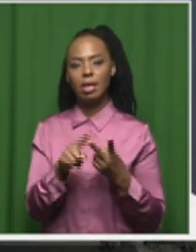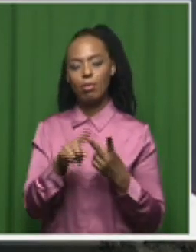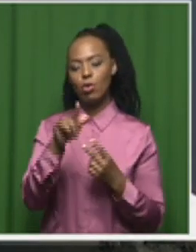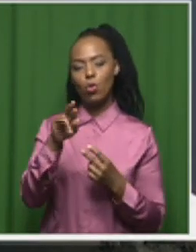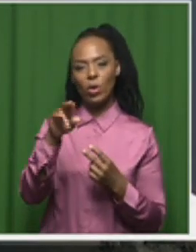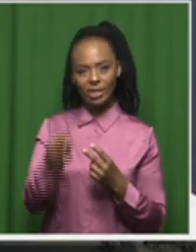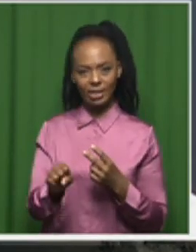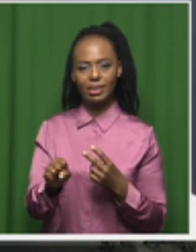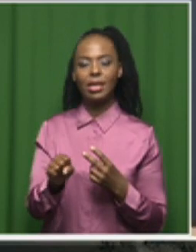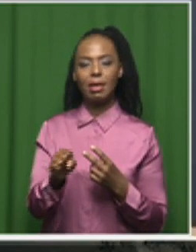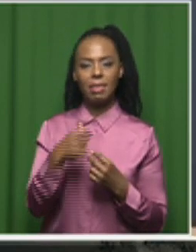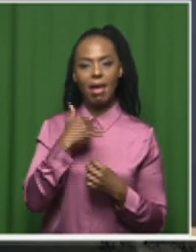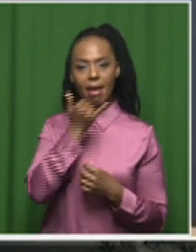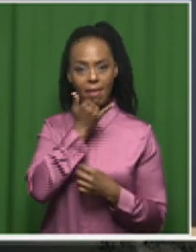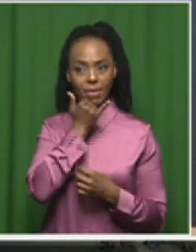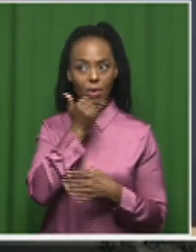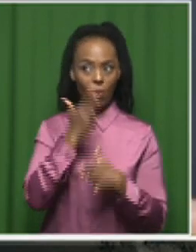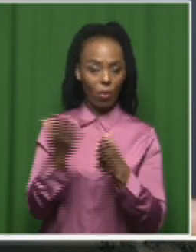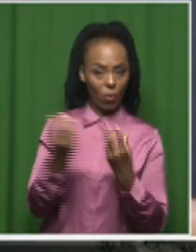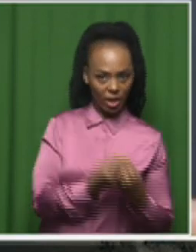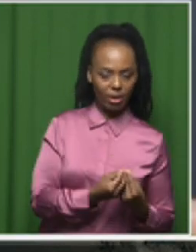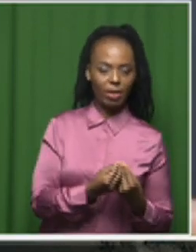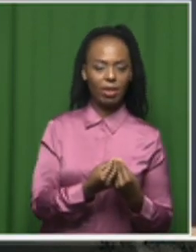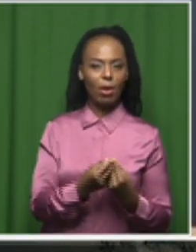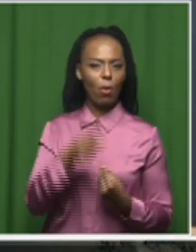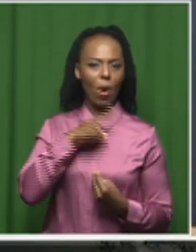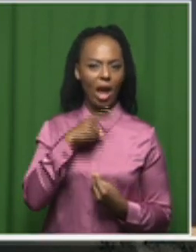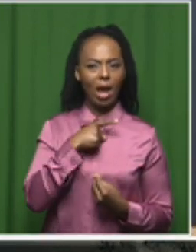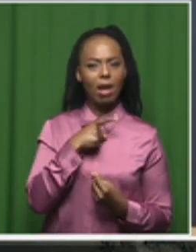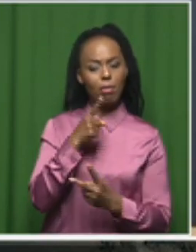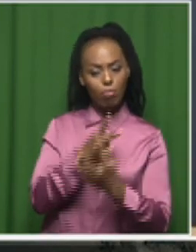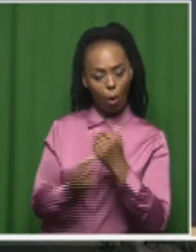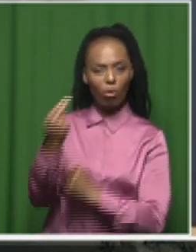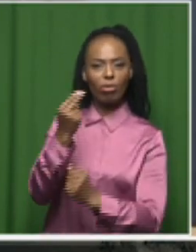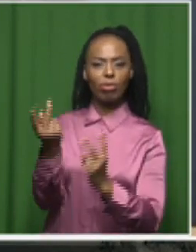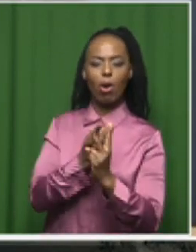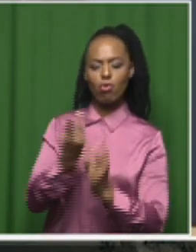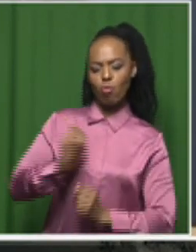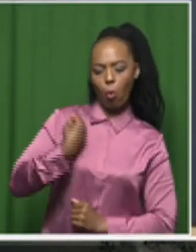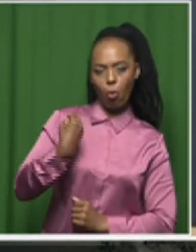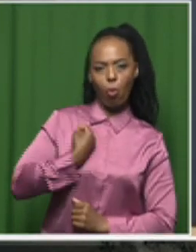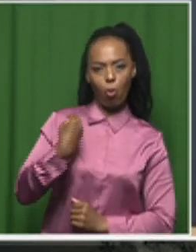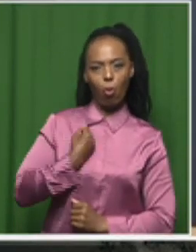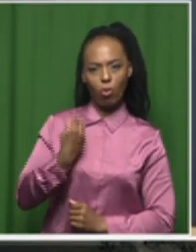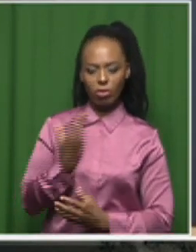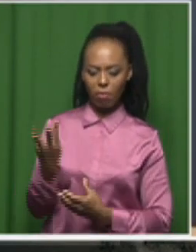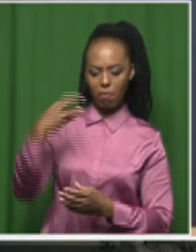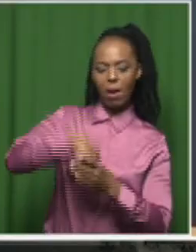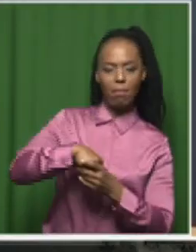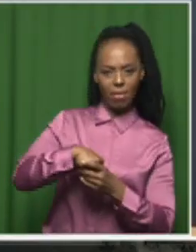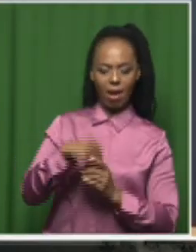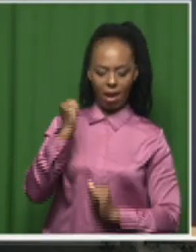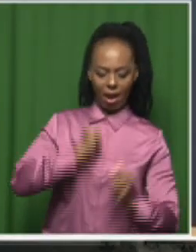and they are the fresh young crowd bringing new life to the pantomime